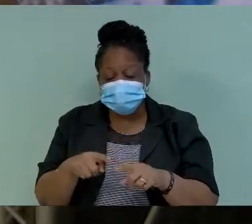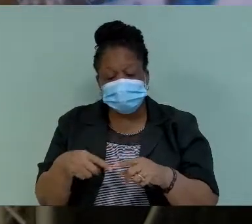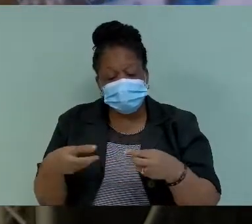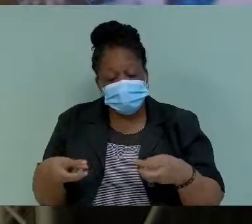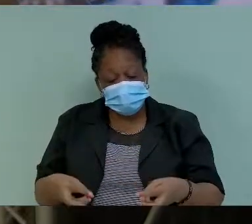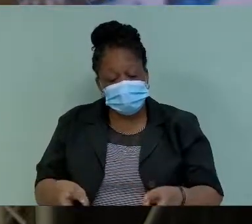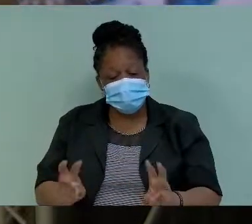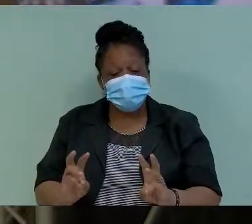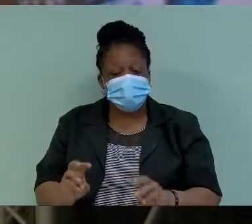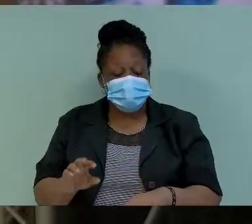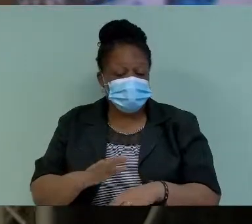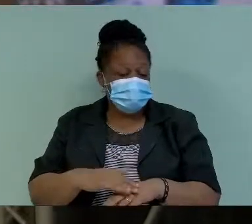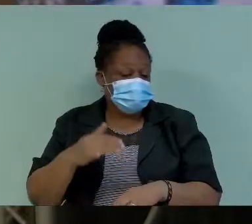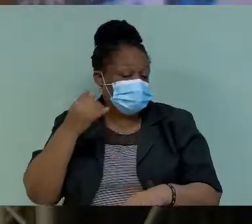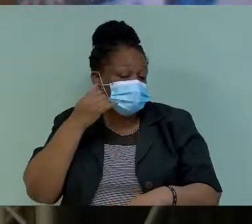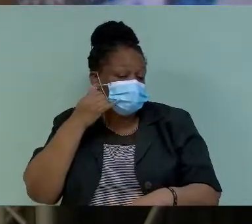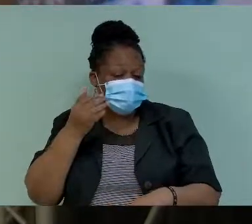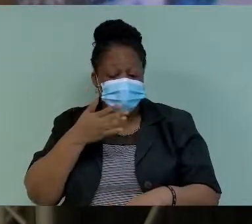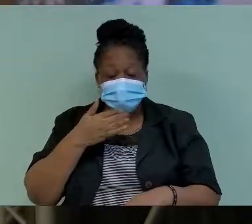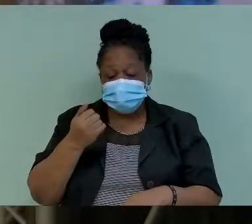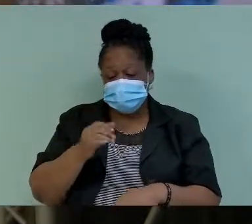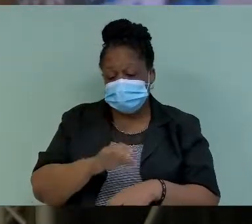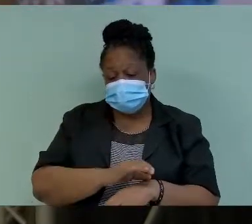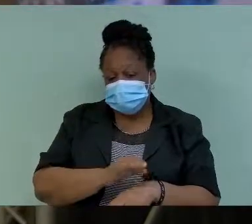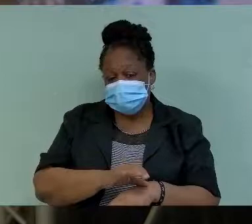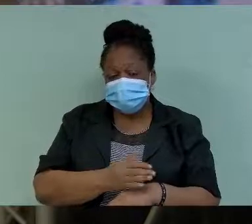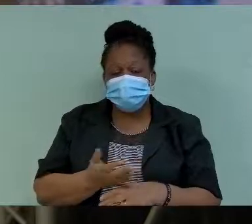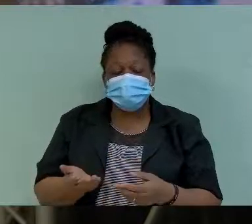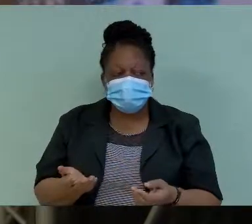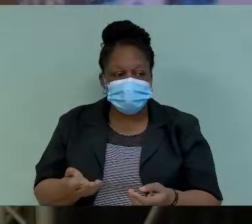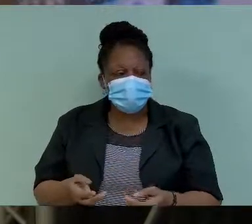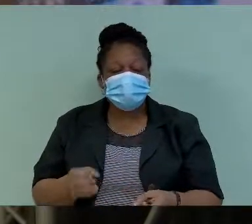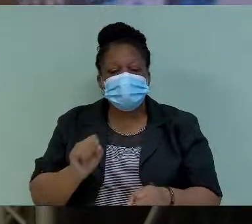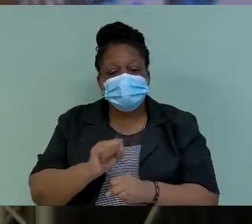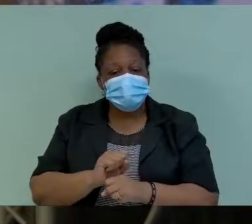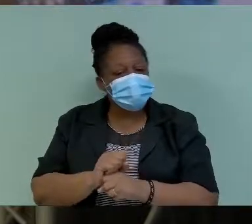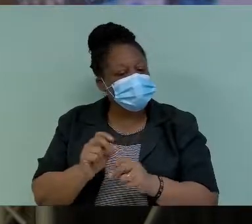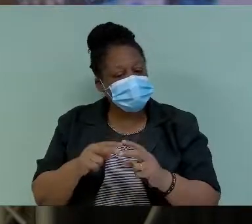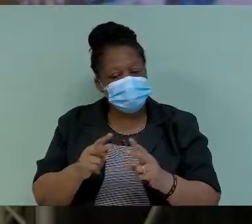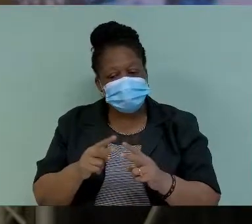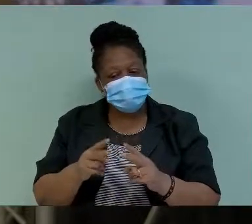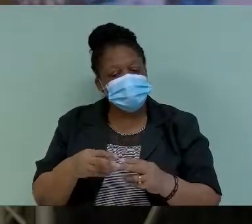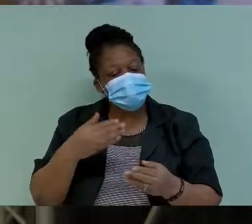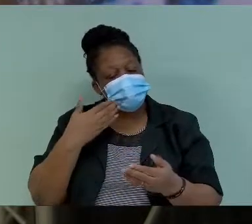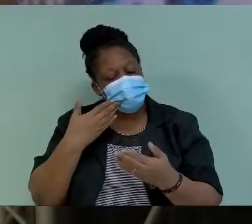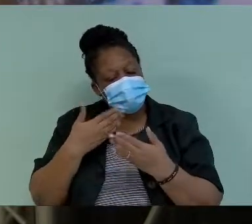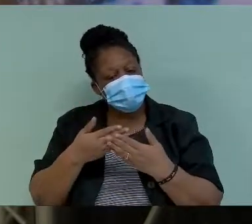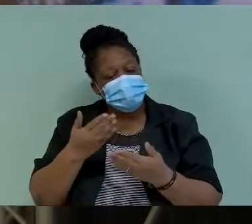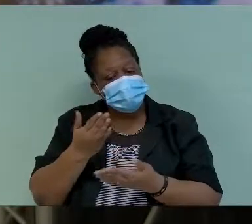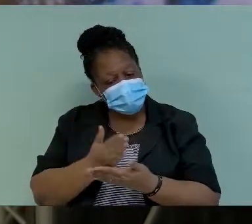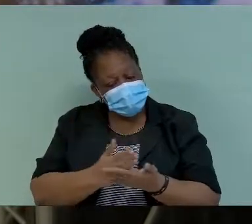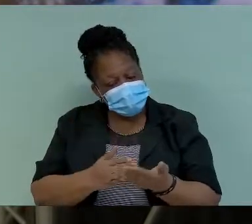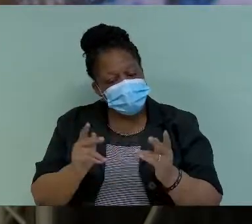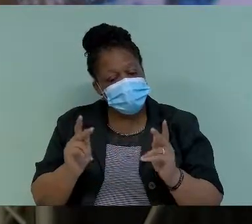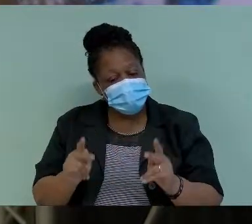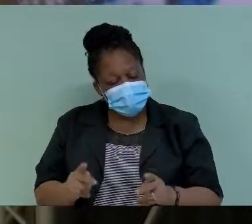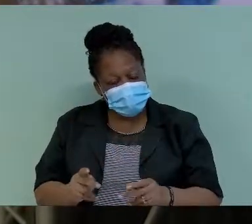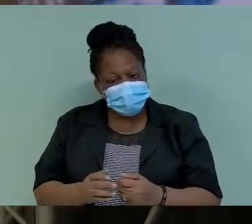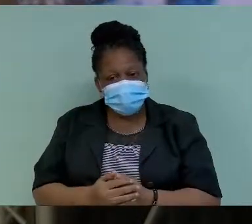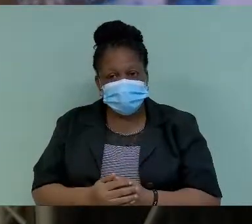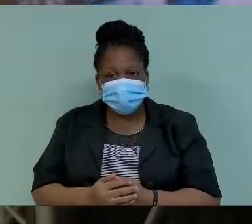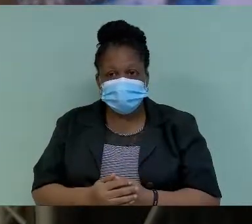These innovations have worked very well for some, but for others, it was